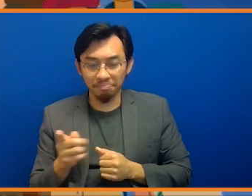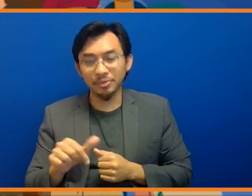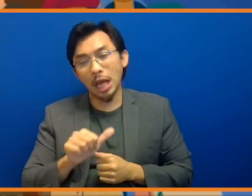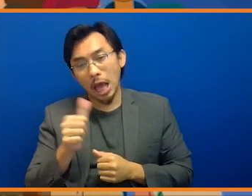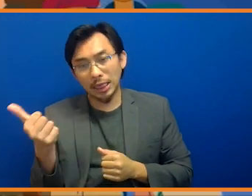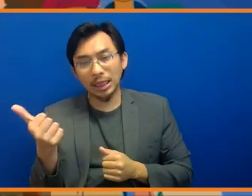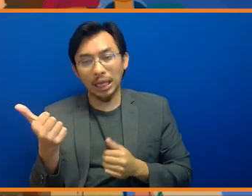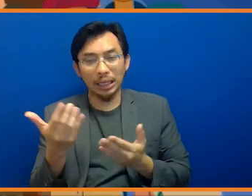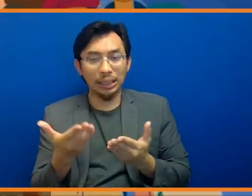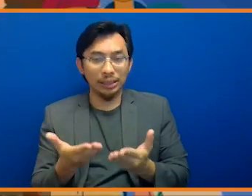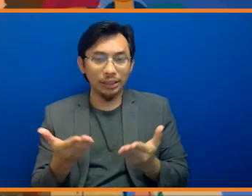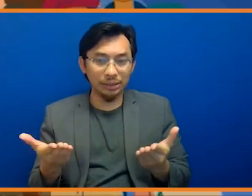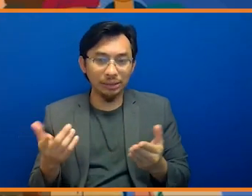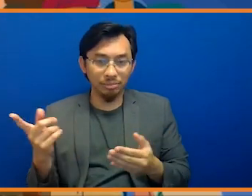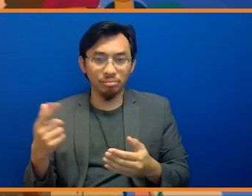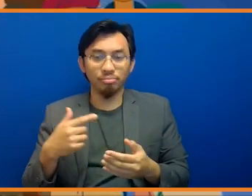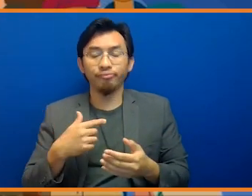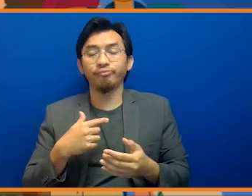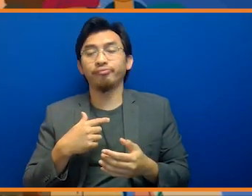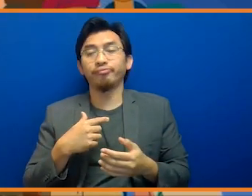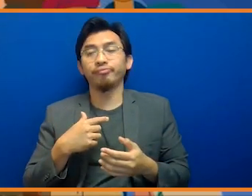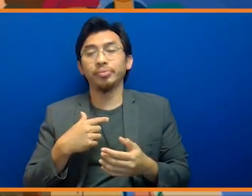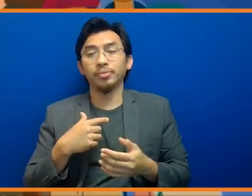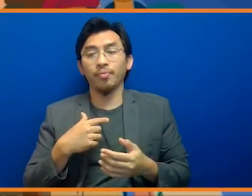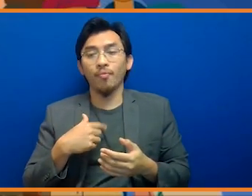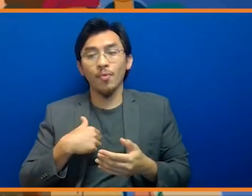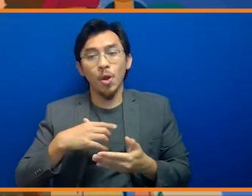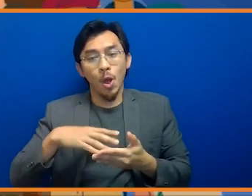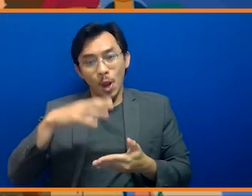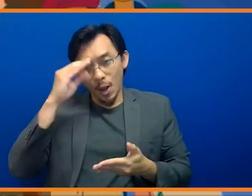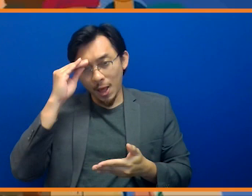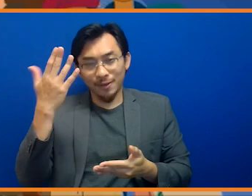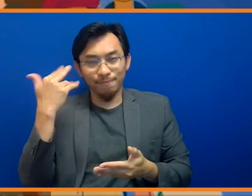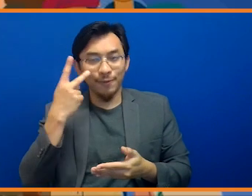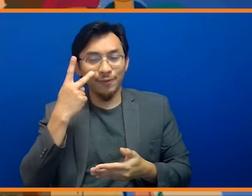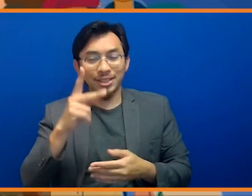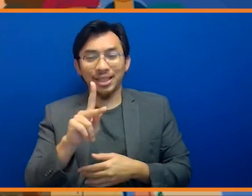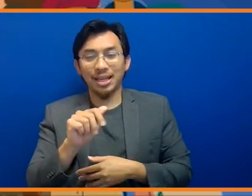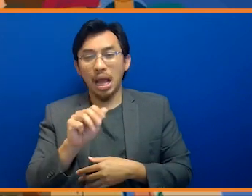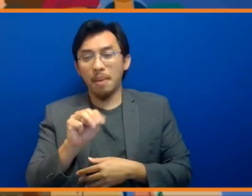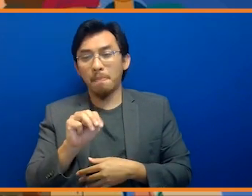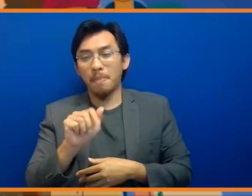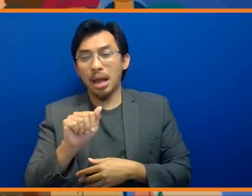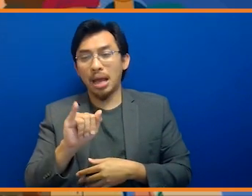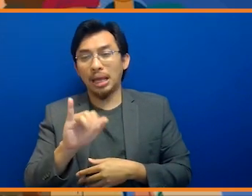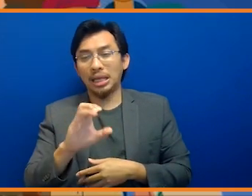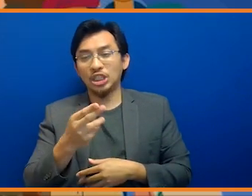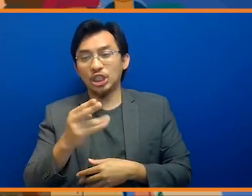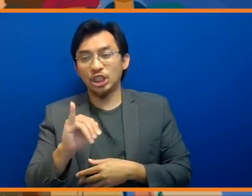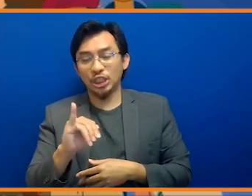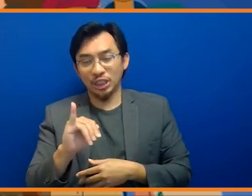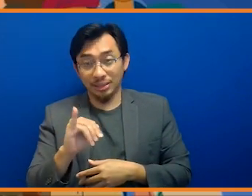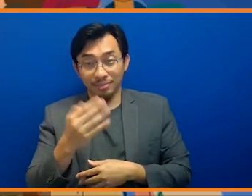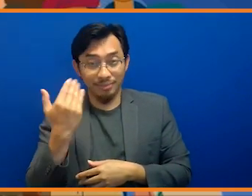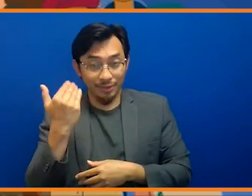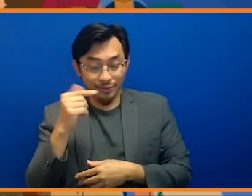And this one another things that I learned when I visit Kamaisi